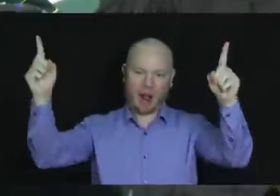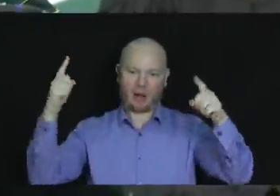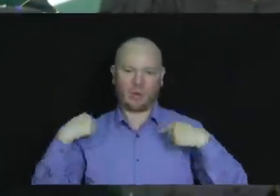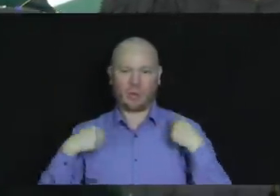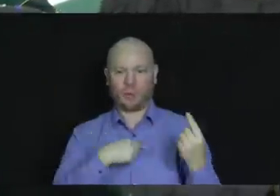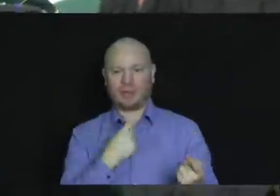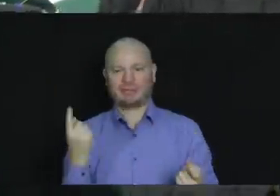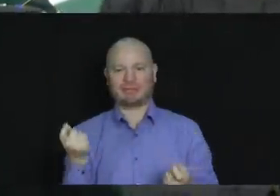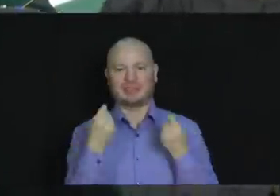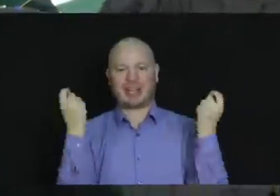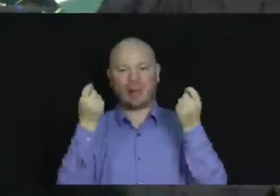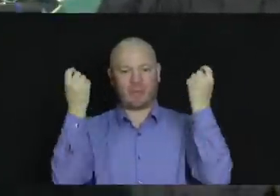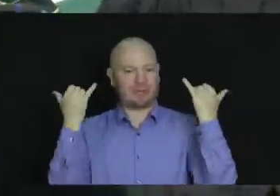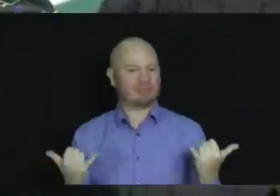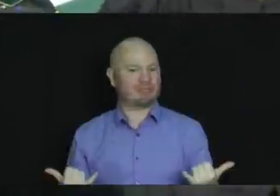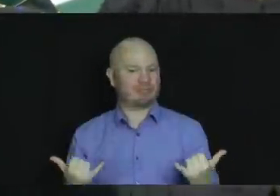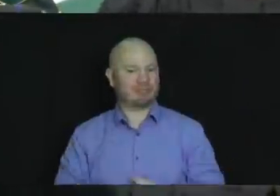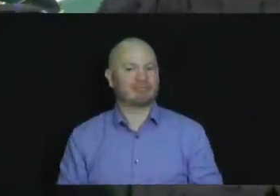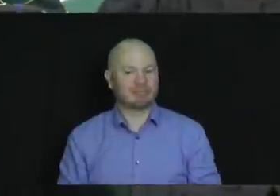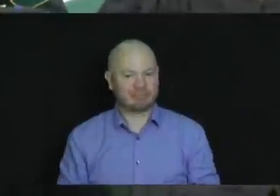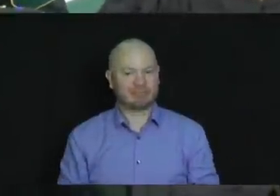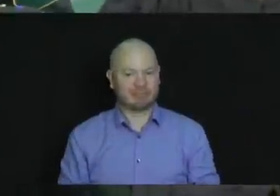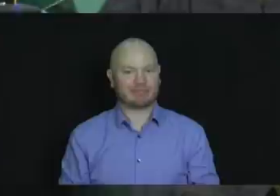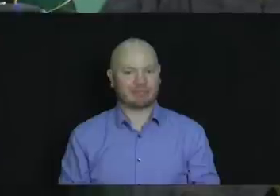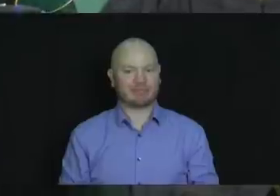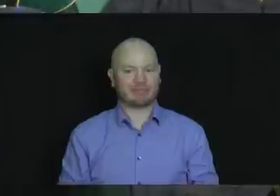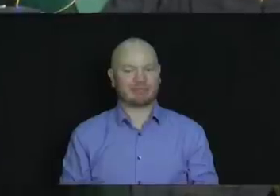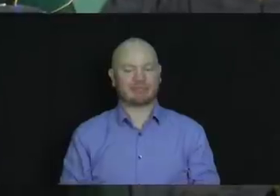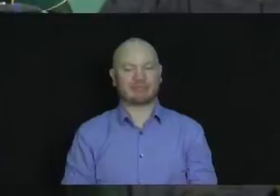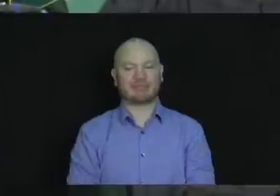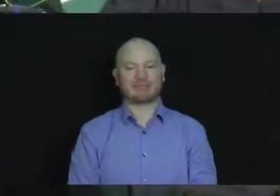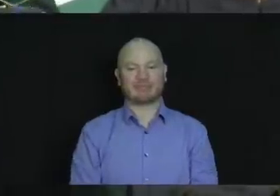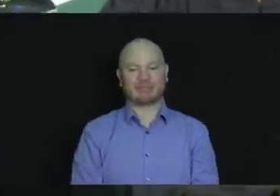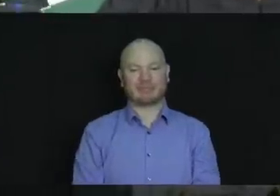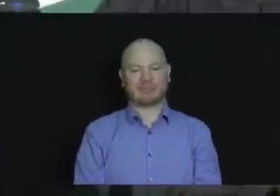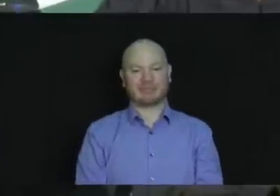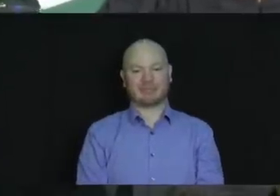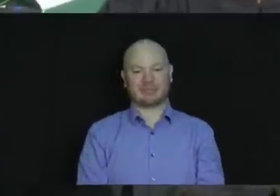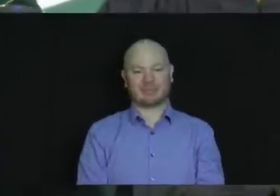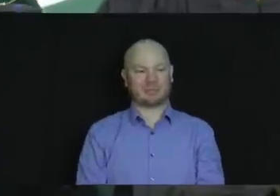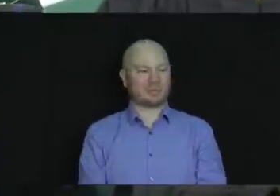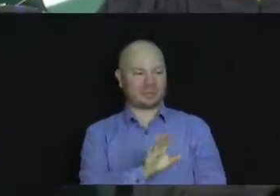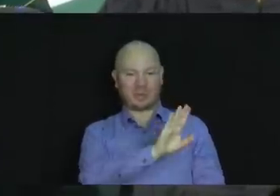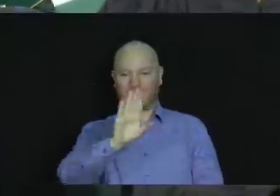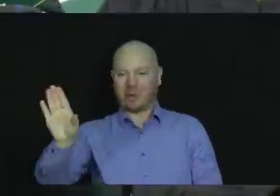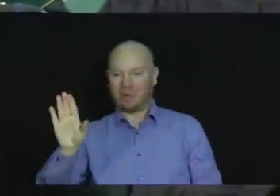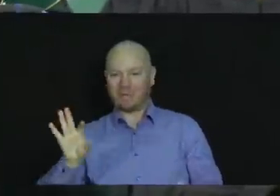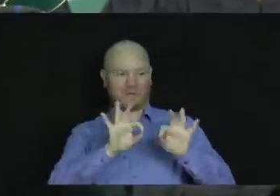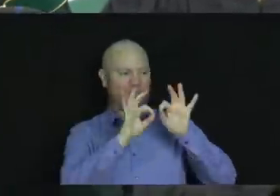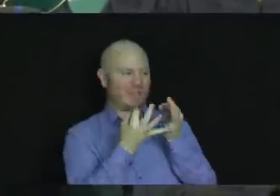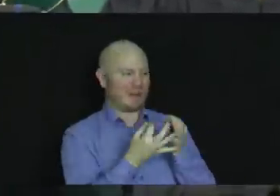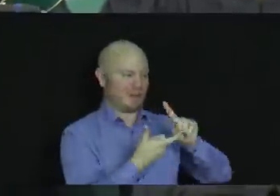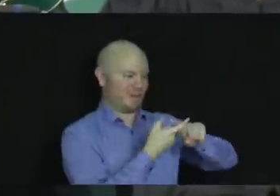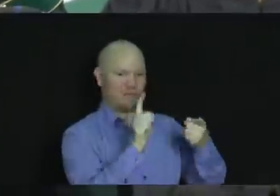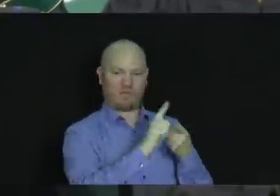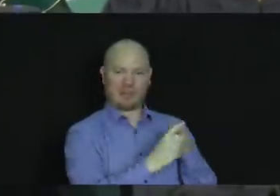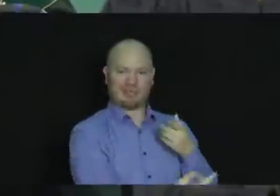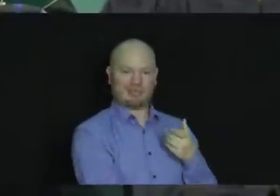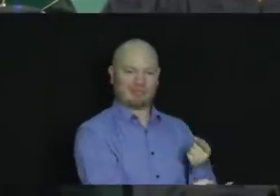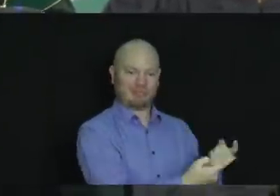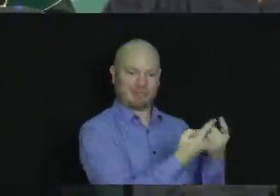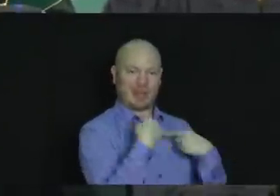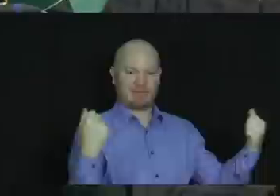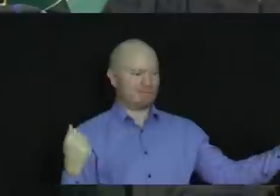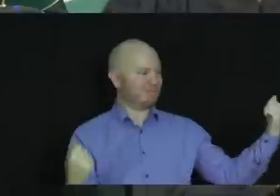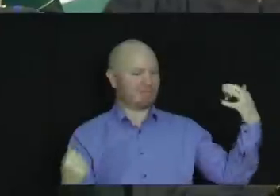today. I wish to extend a warm welcome to the families and friends who've joined us today